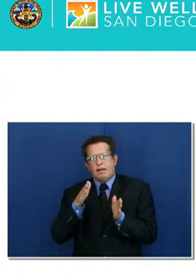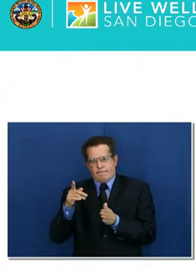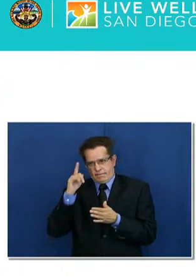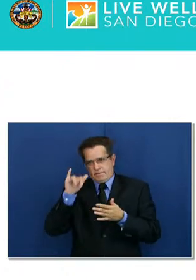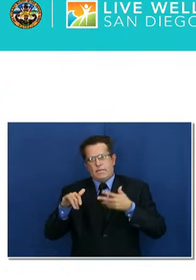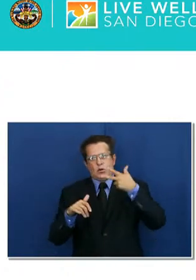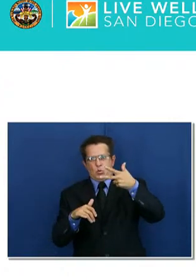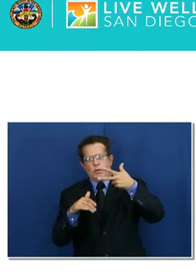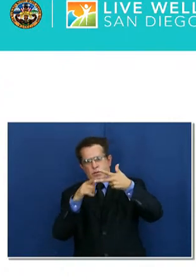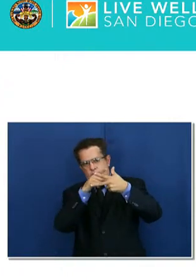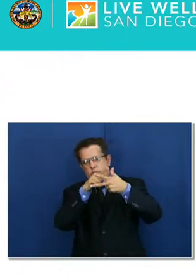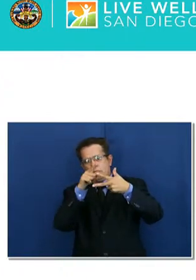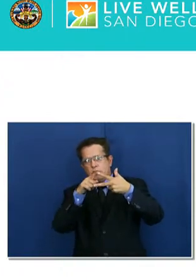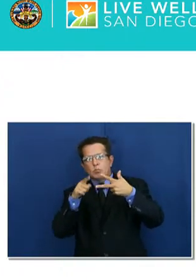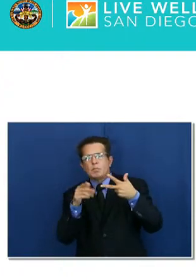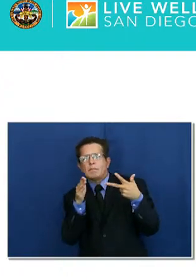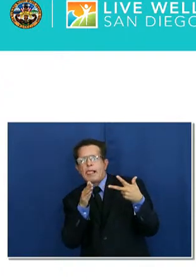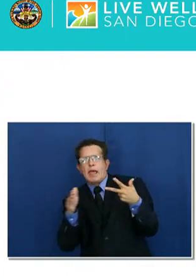these 3